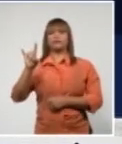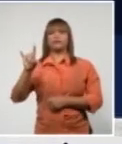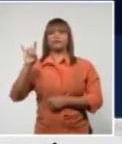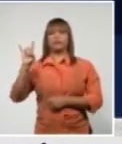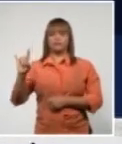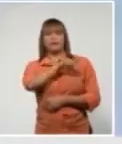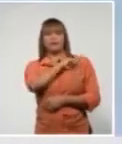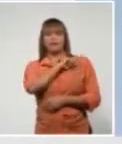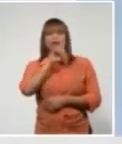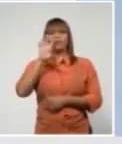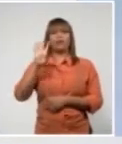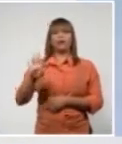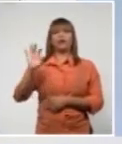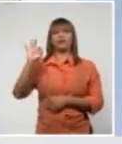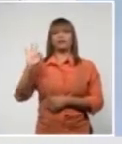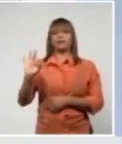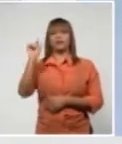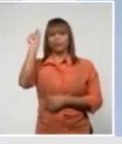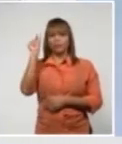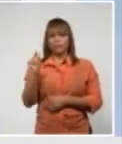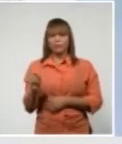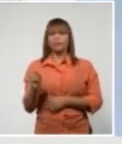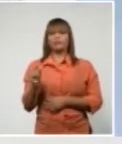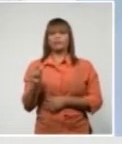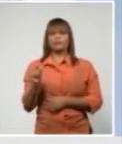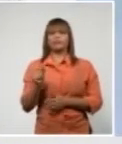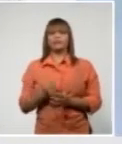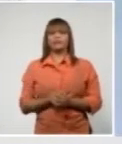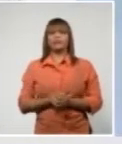Genetics. Of the